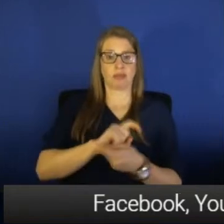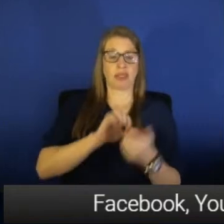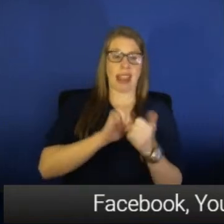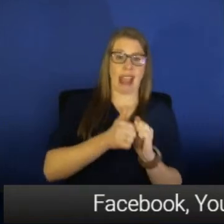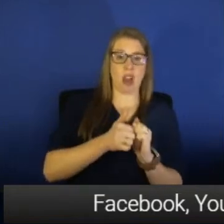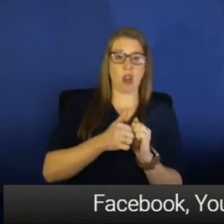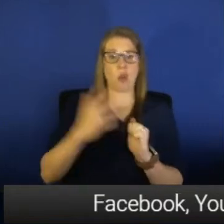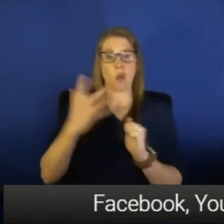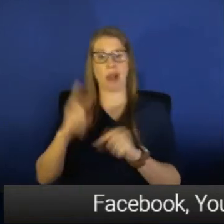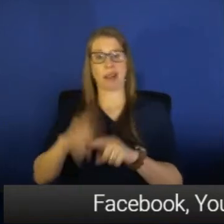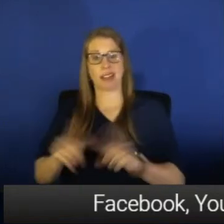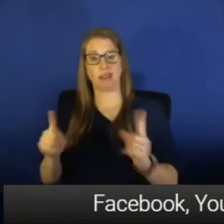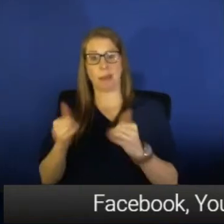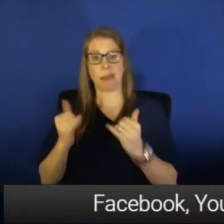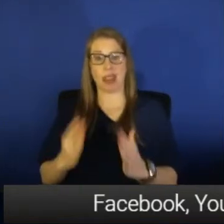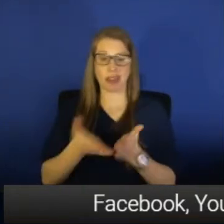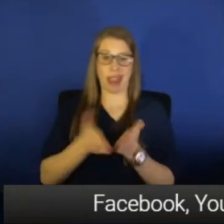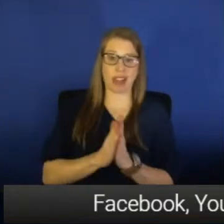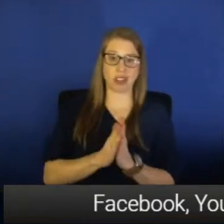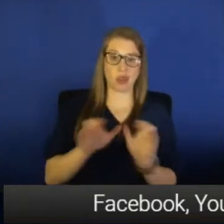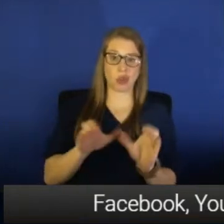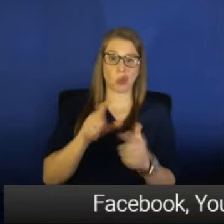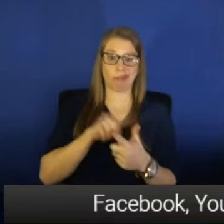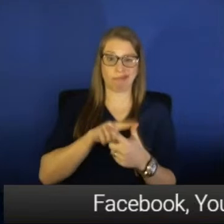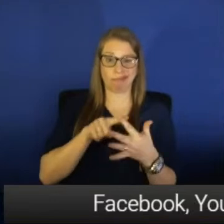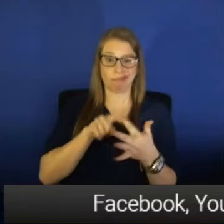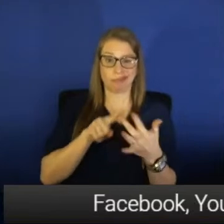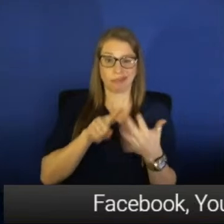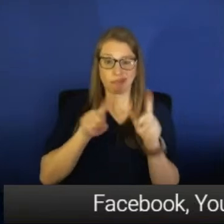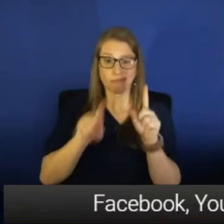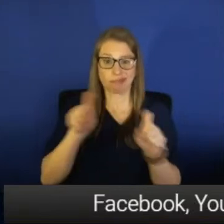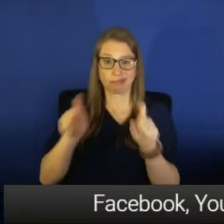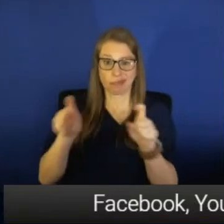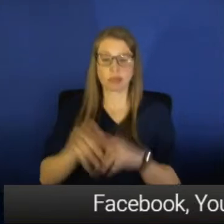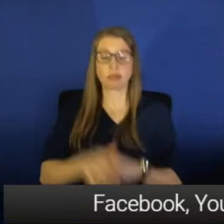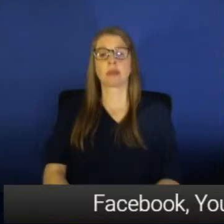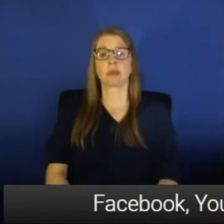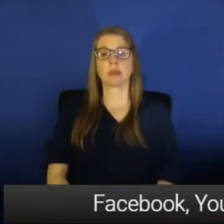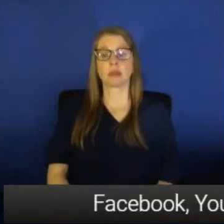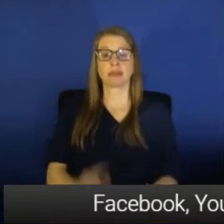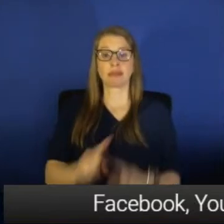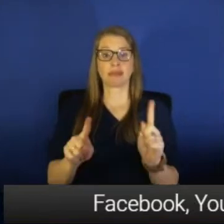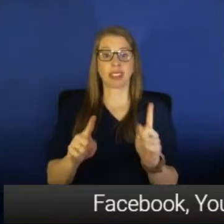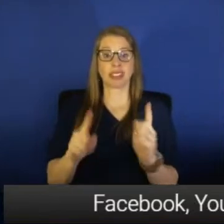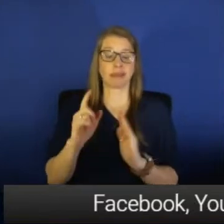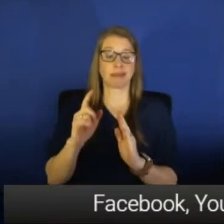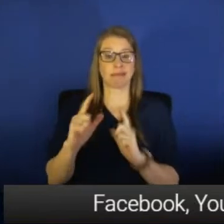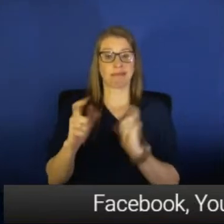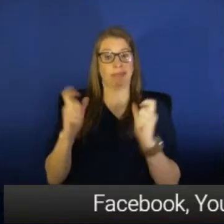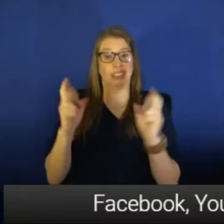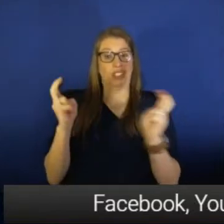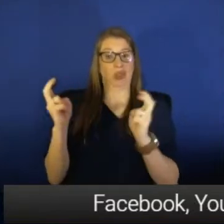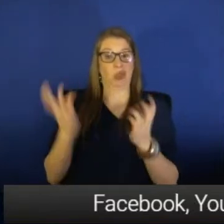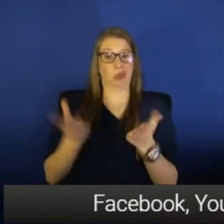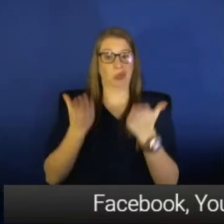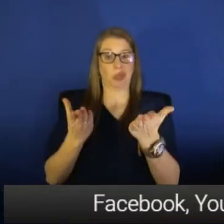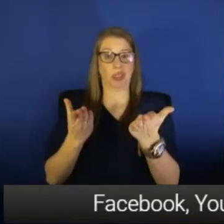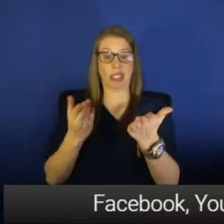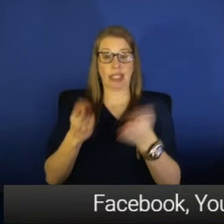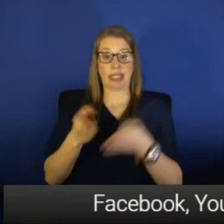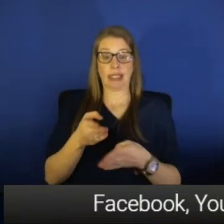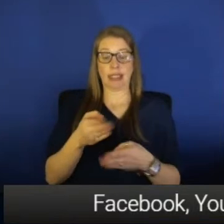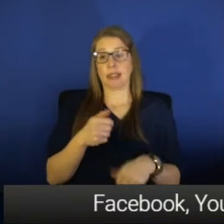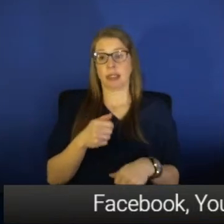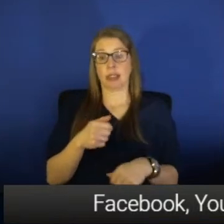players were asked to do things. But it brings up the bigger issue there, and that's at the end of the day, if as part